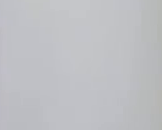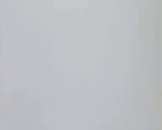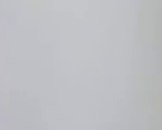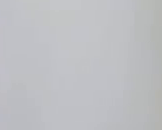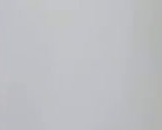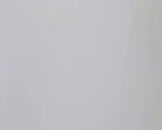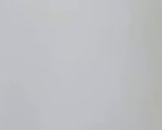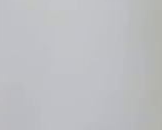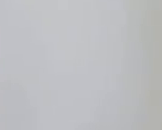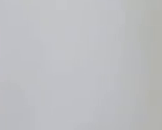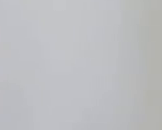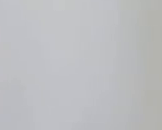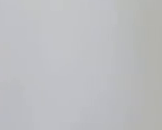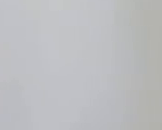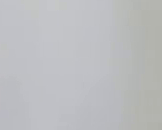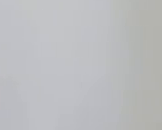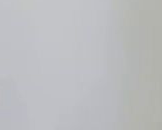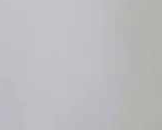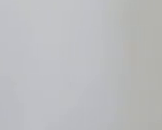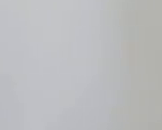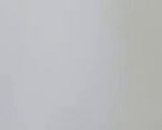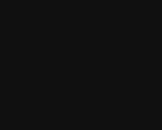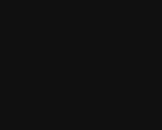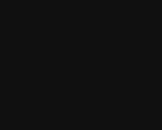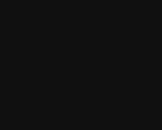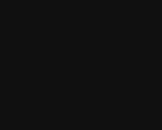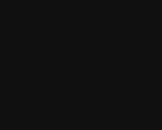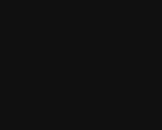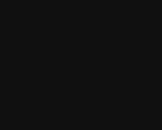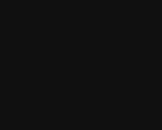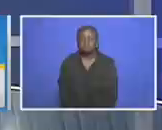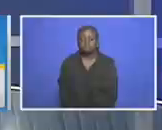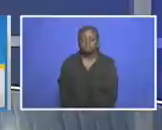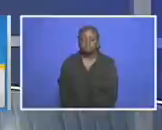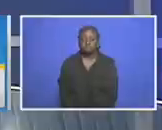PEPFAR, USAID Local Capacity Initiative Small Grant.